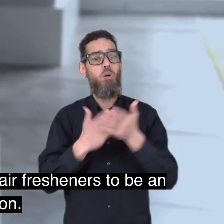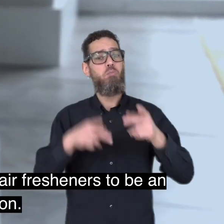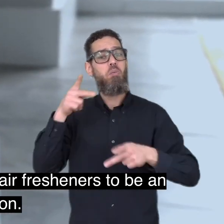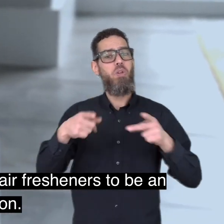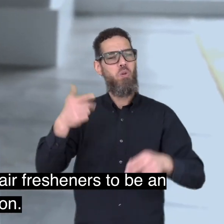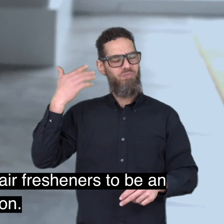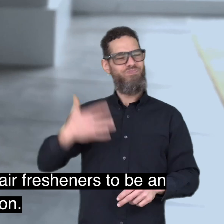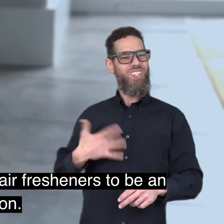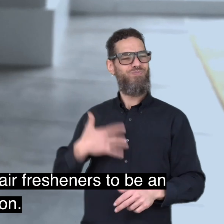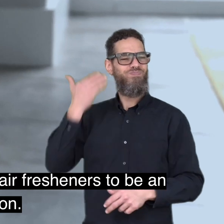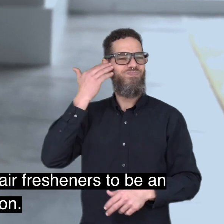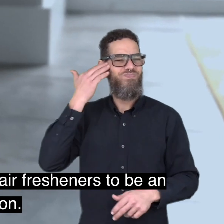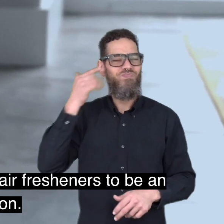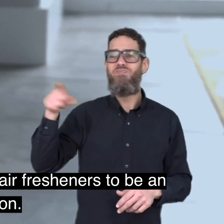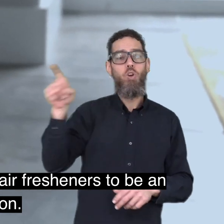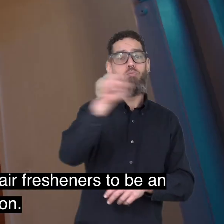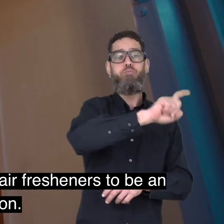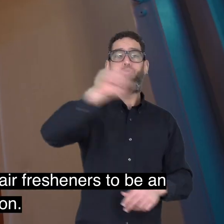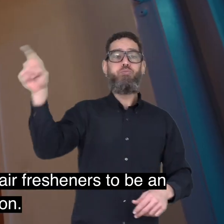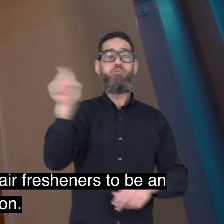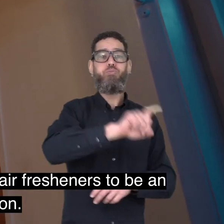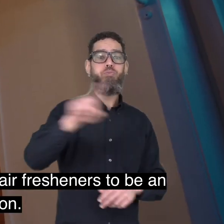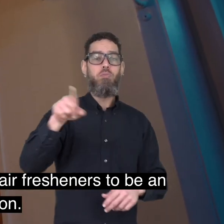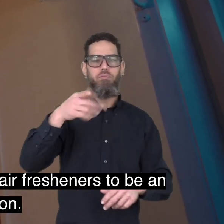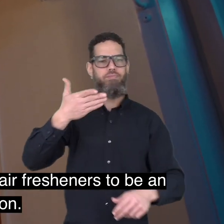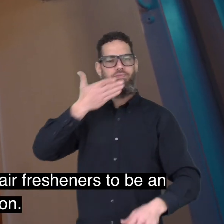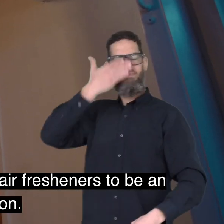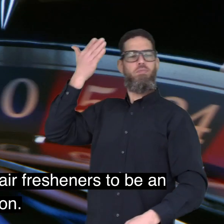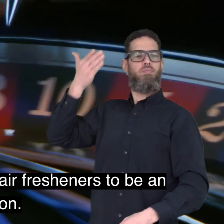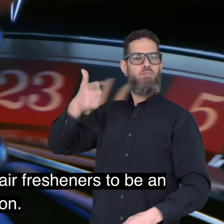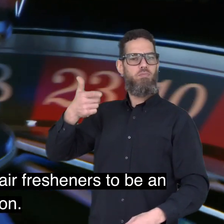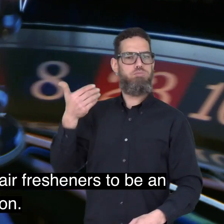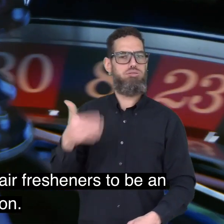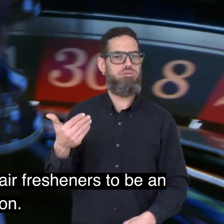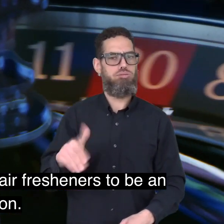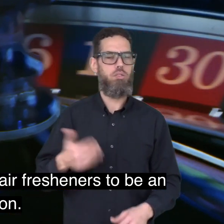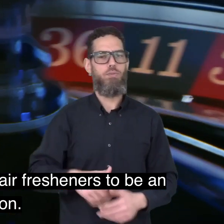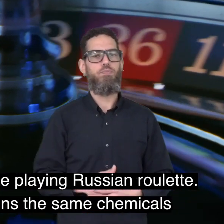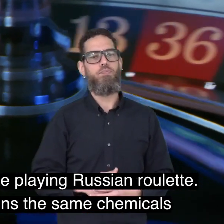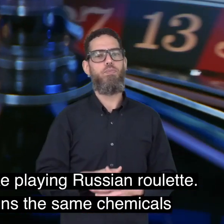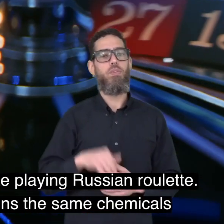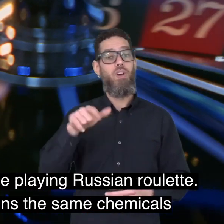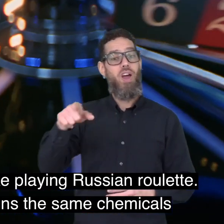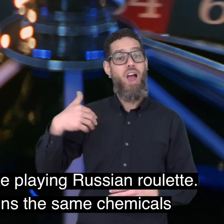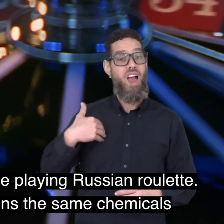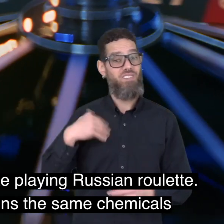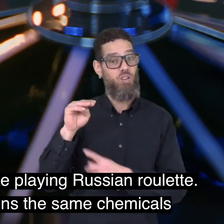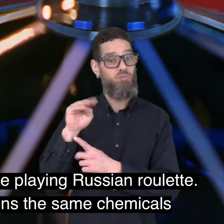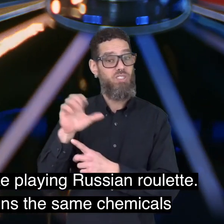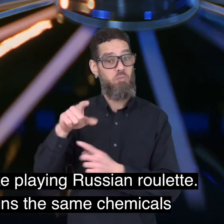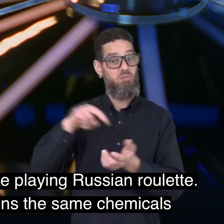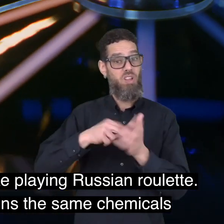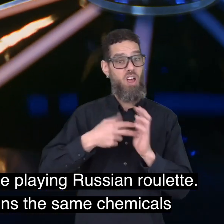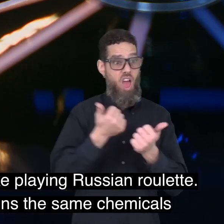to be an exposure and trigger for their condition. For those with MCS, exposures to fragrance products are like playing